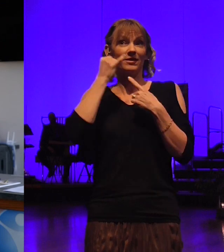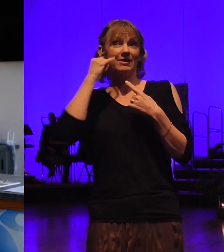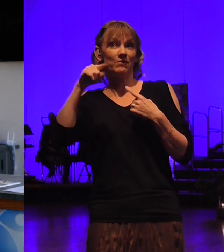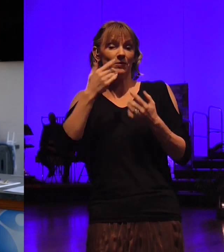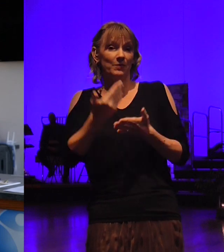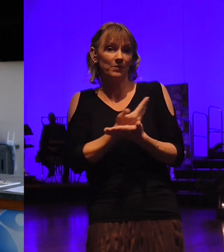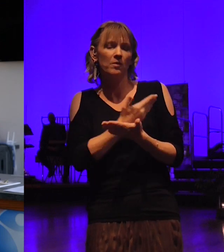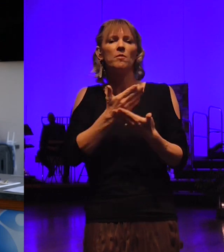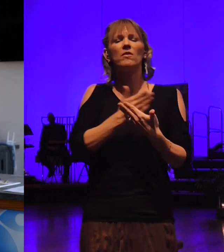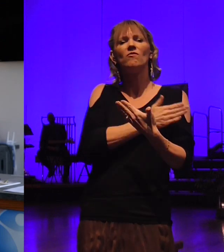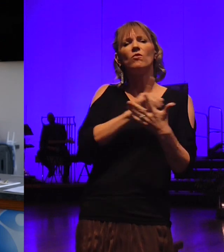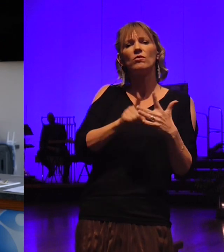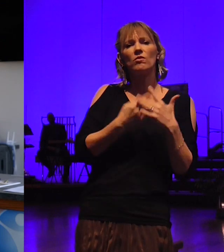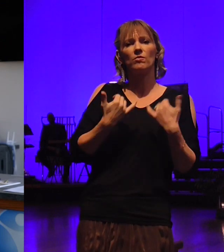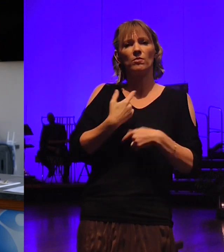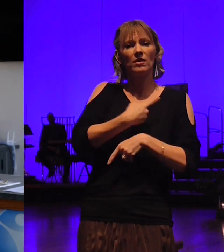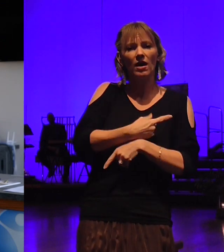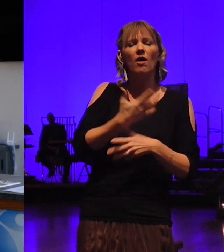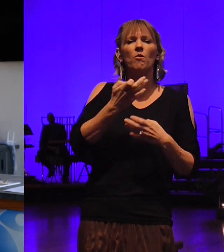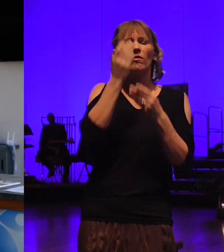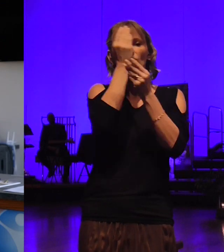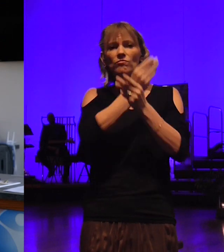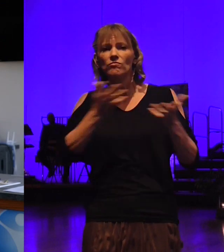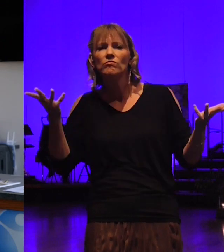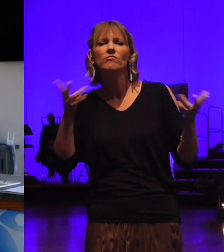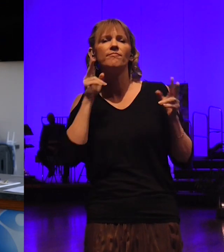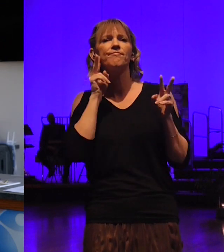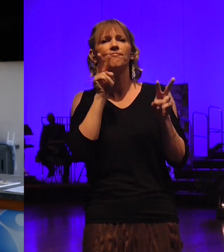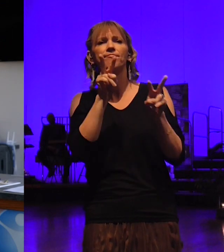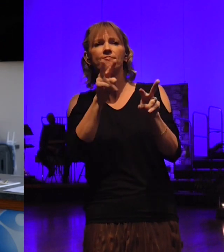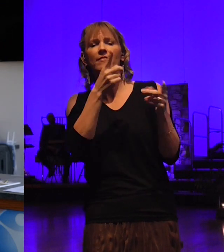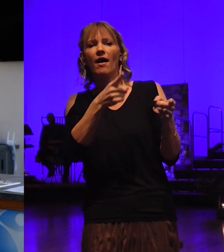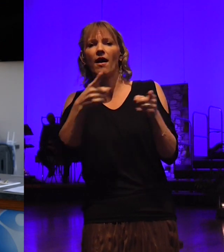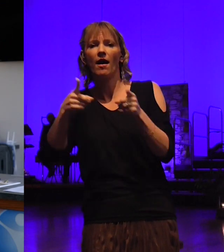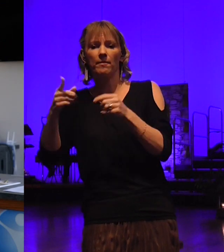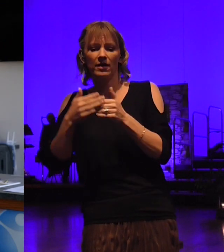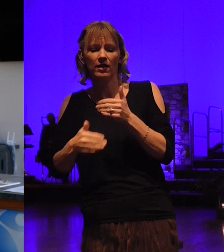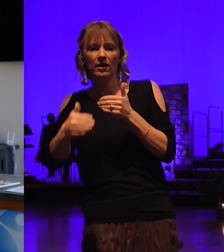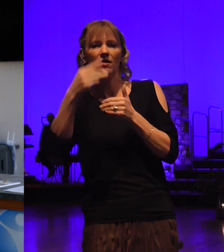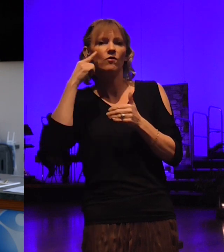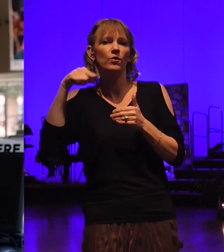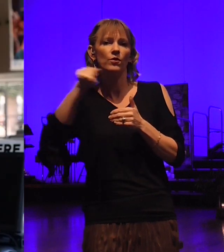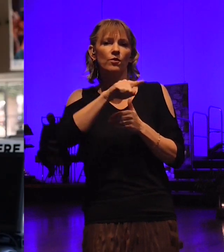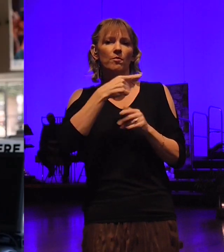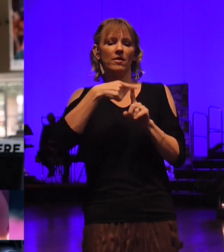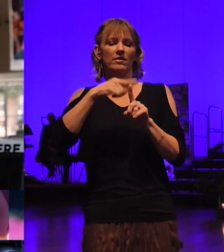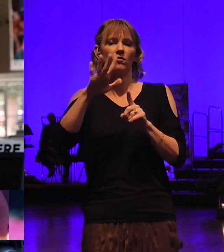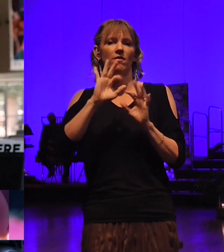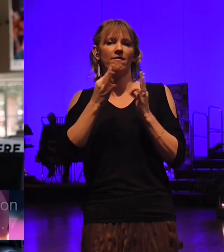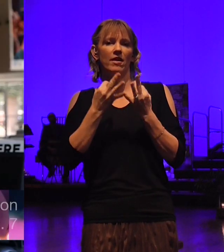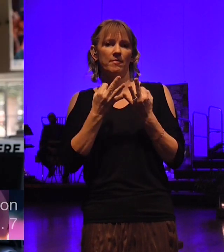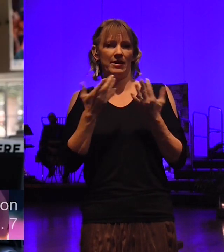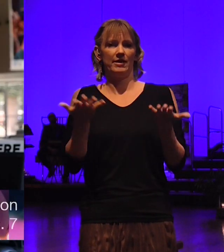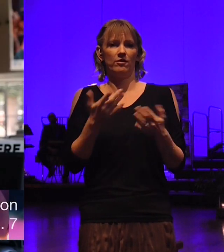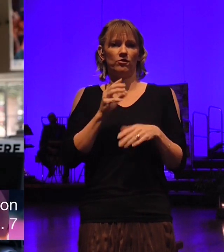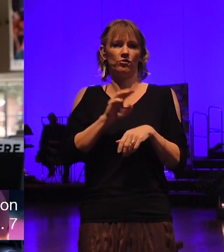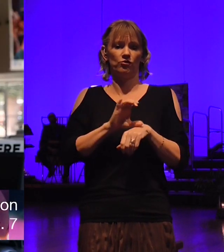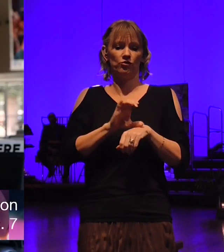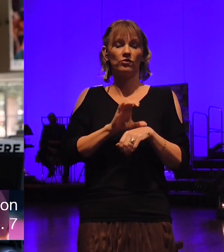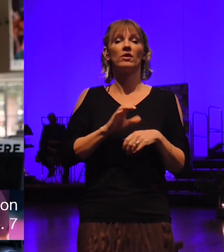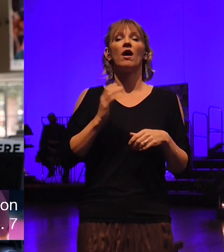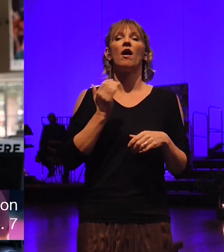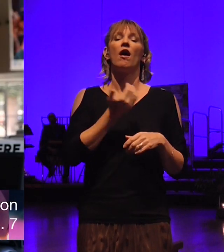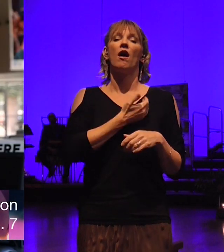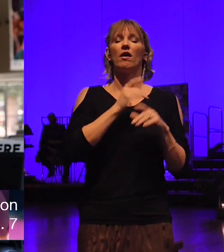we get started today, we want to give you a look at a few things coming up for you and your family at Mile High Church. Our bereavement team is offering The